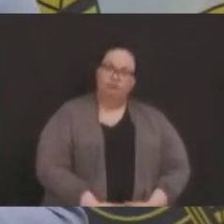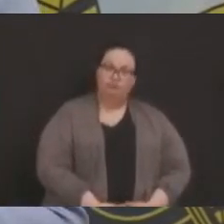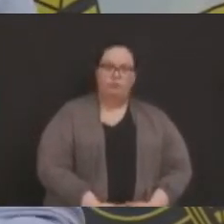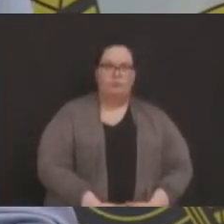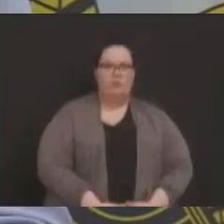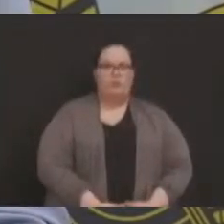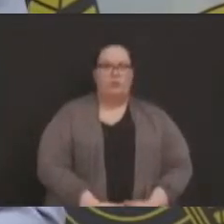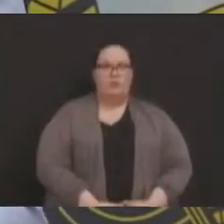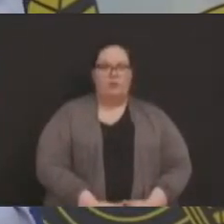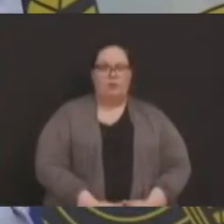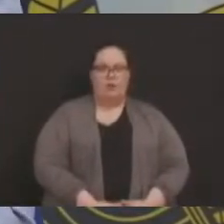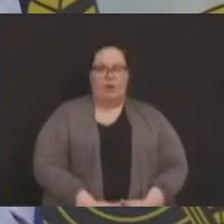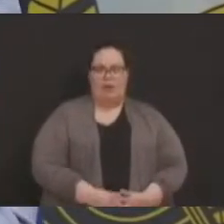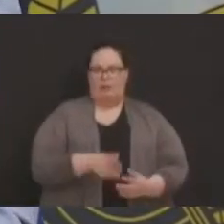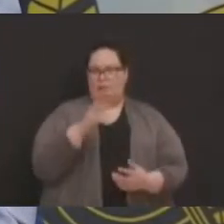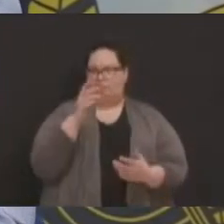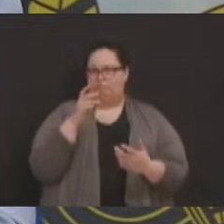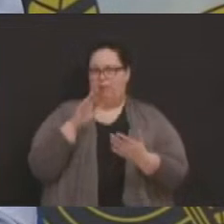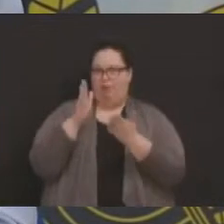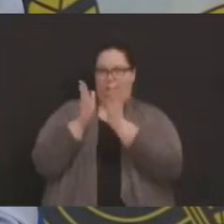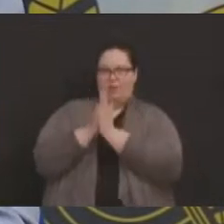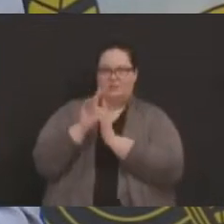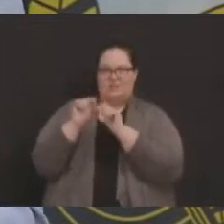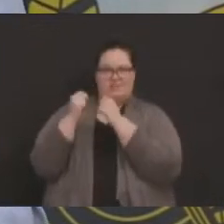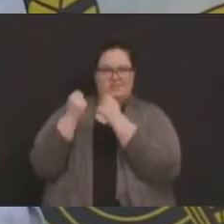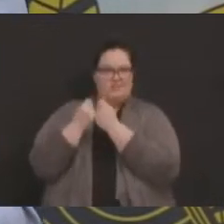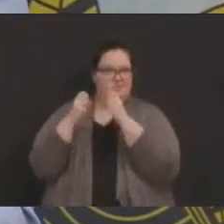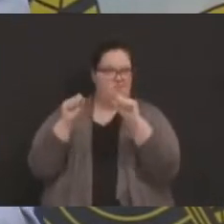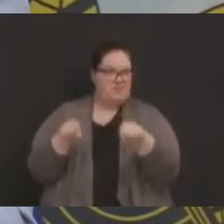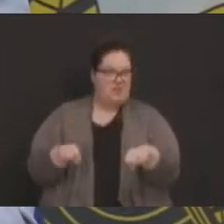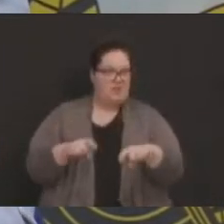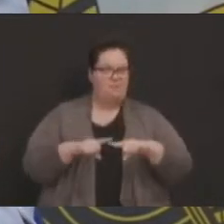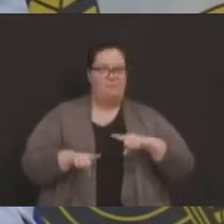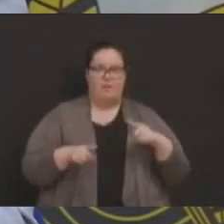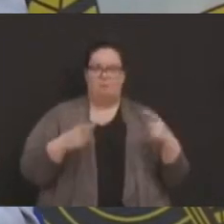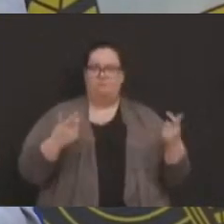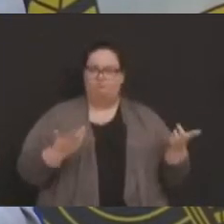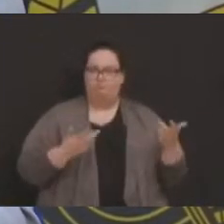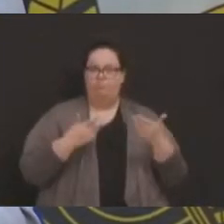are based on that assessment between public health and the